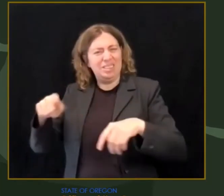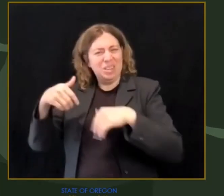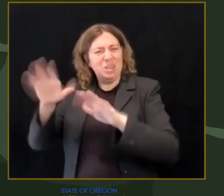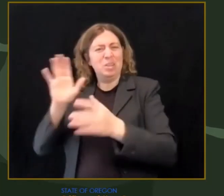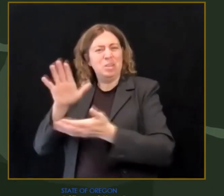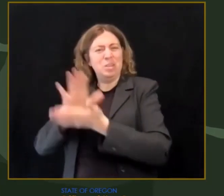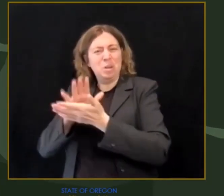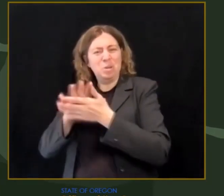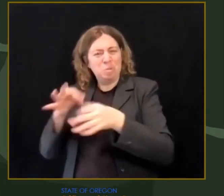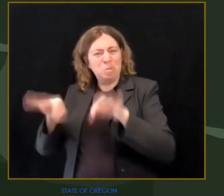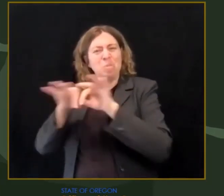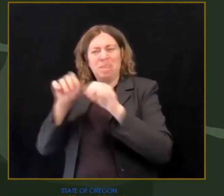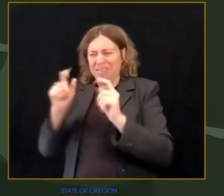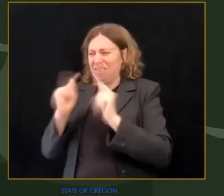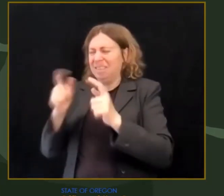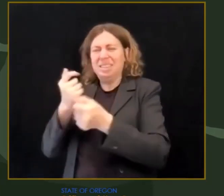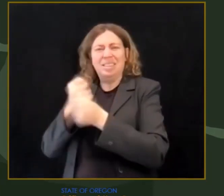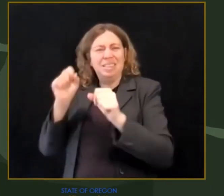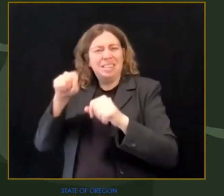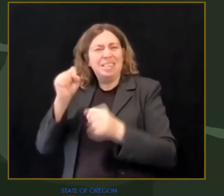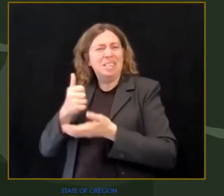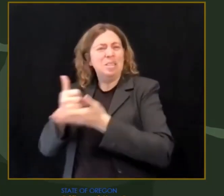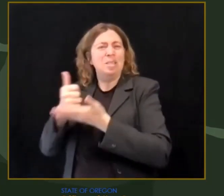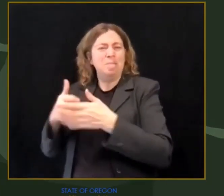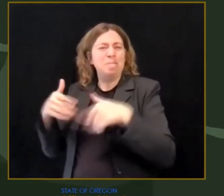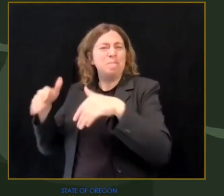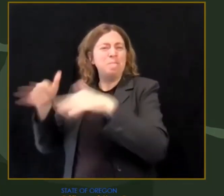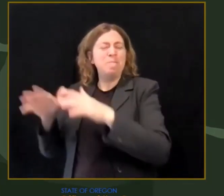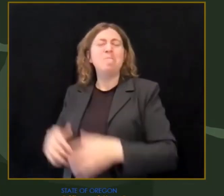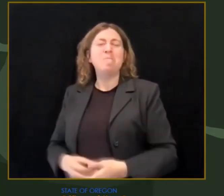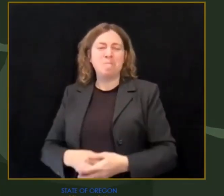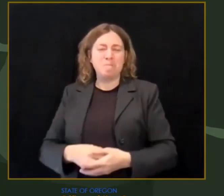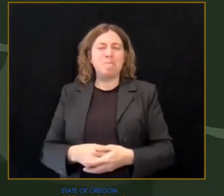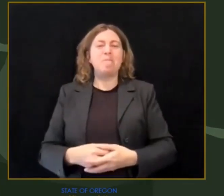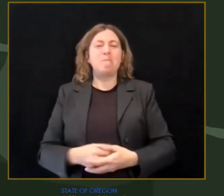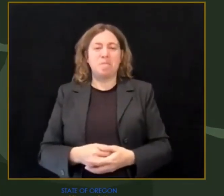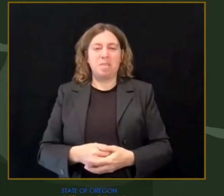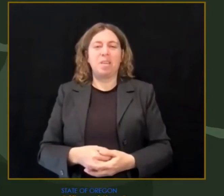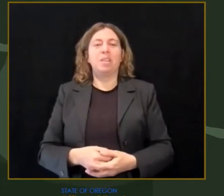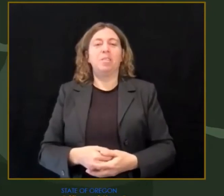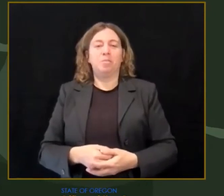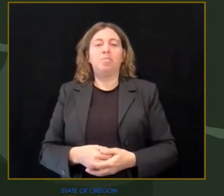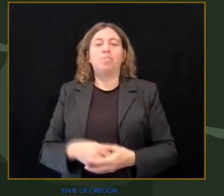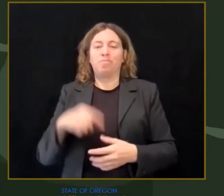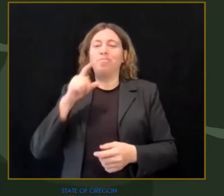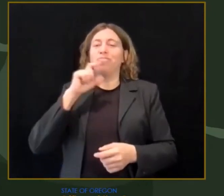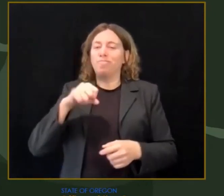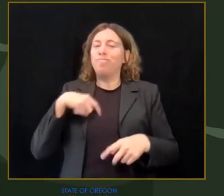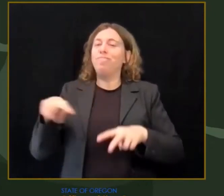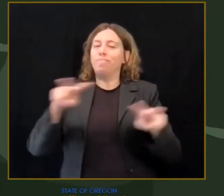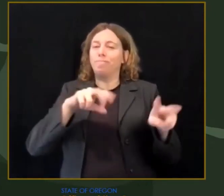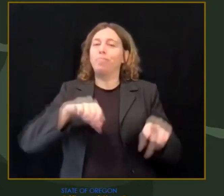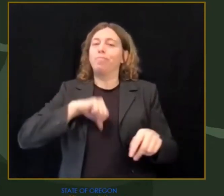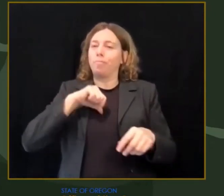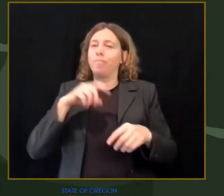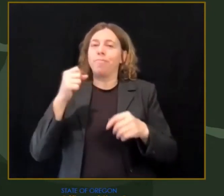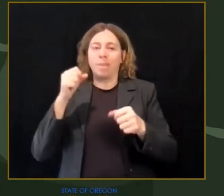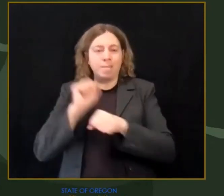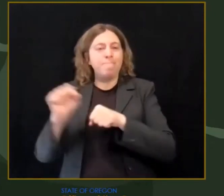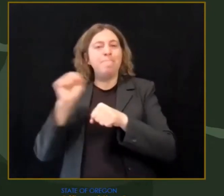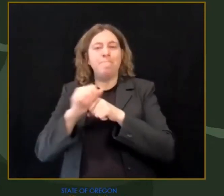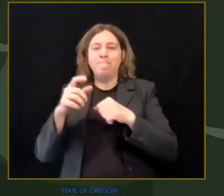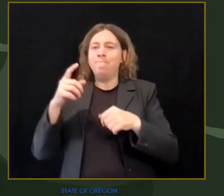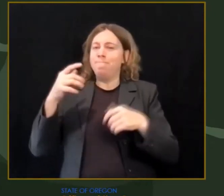as possible. I'm proud we're doing everything we can to protect Oregonians, especially our